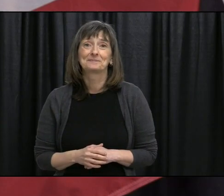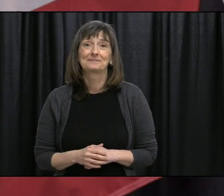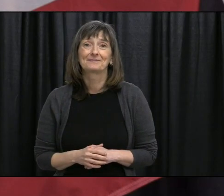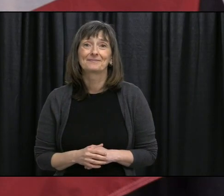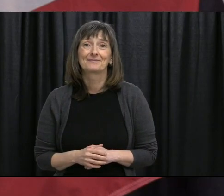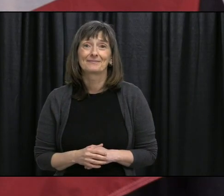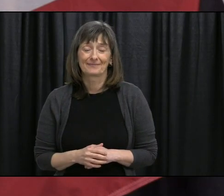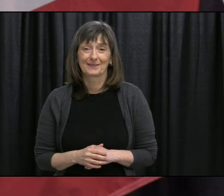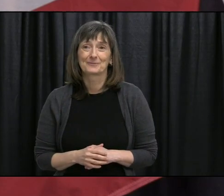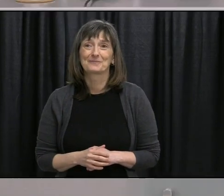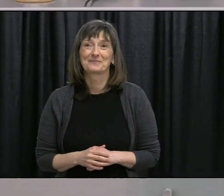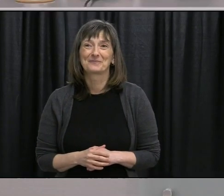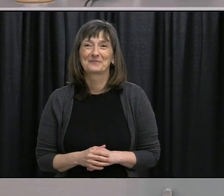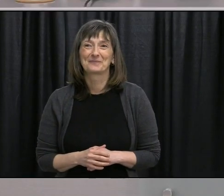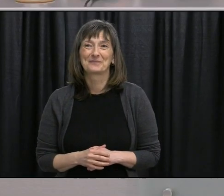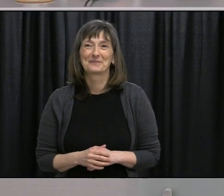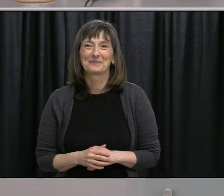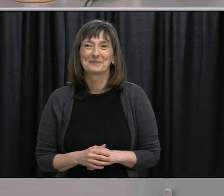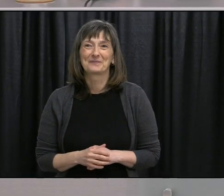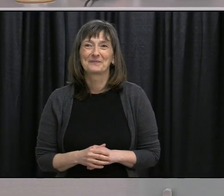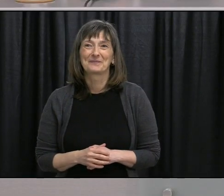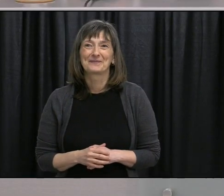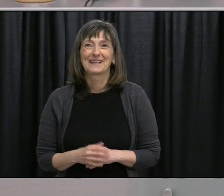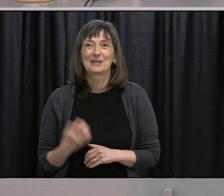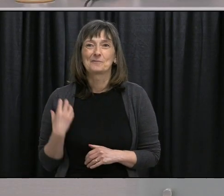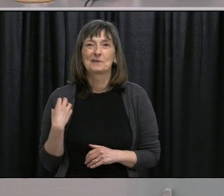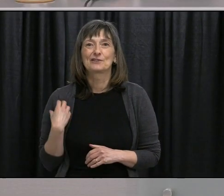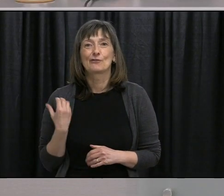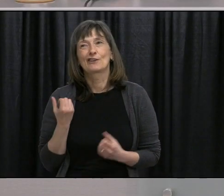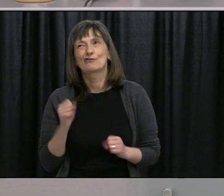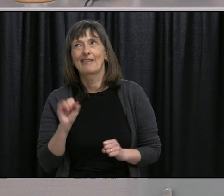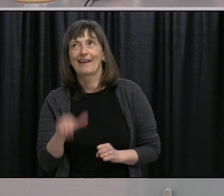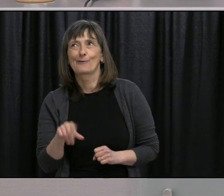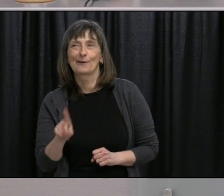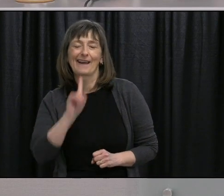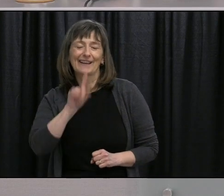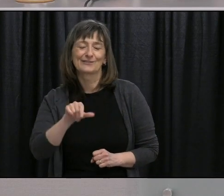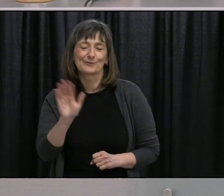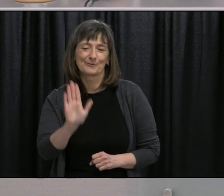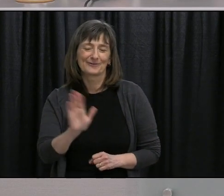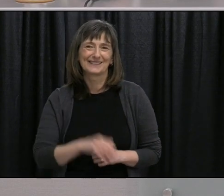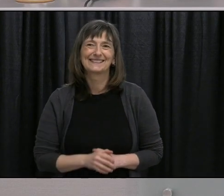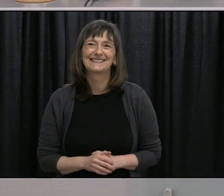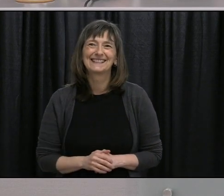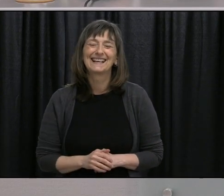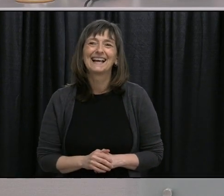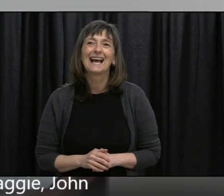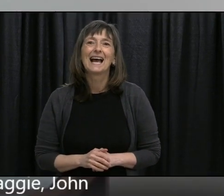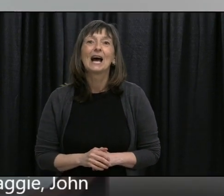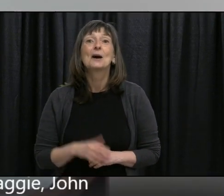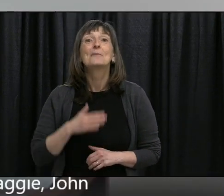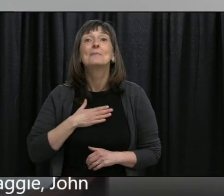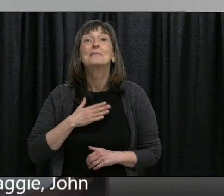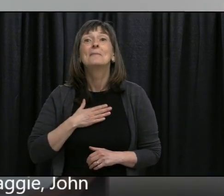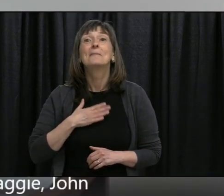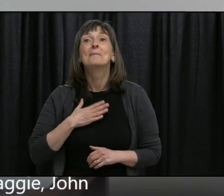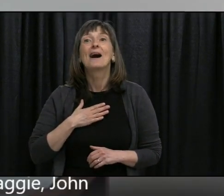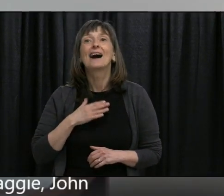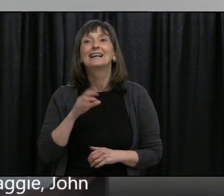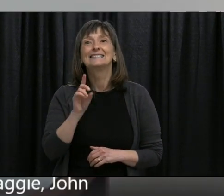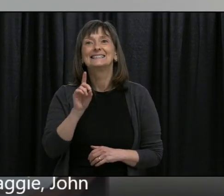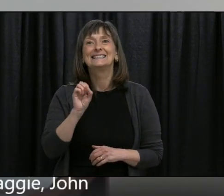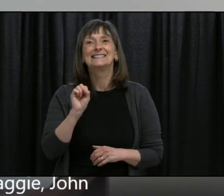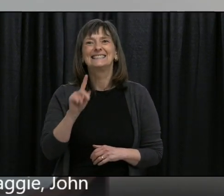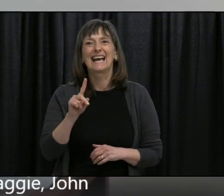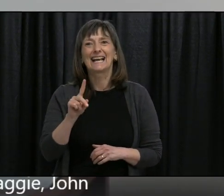Any other takers? Yeah, I'll take a swipe at that one, Peter. I've got my deck all tidied up at home.